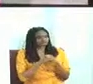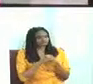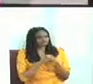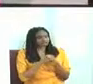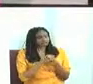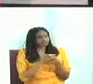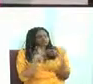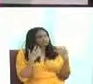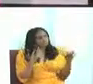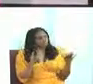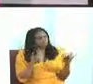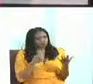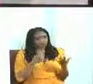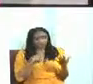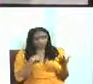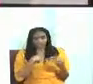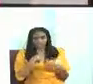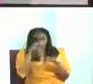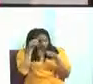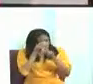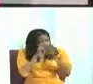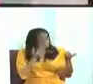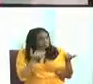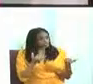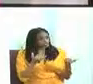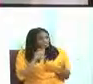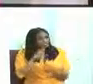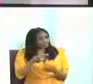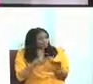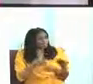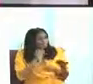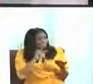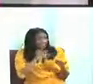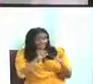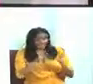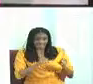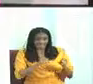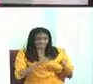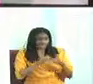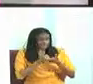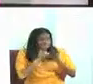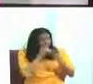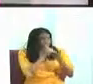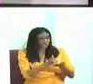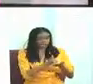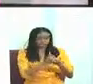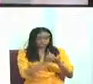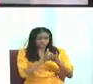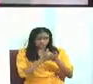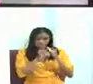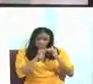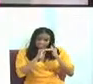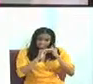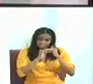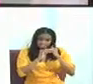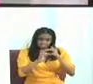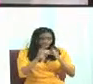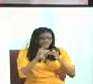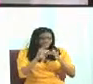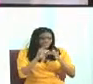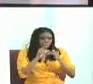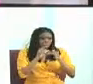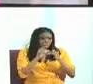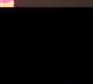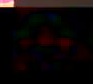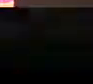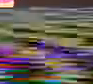All I can say to you today, the only thing that can keep you on the straight and narrow path is the God that you serve.